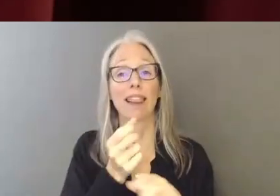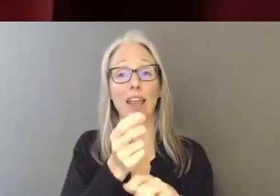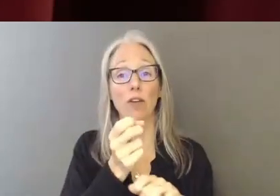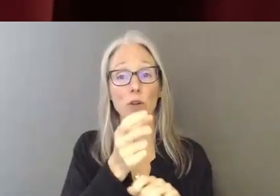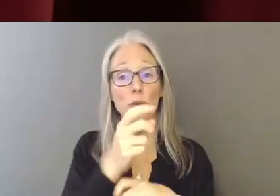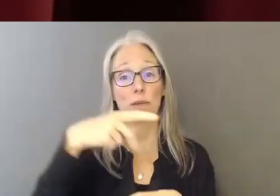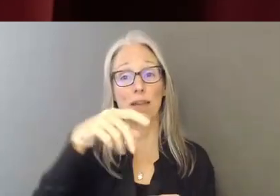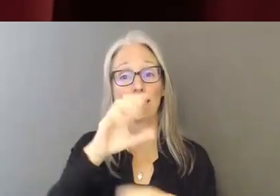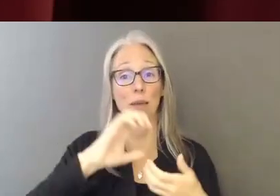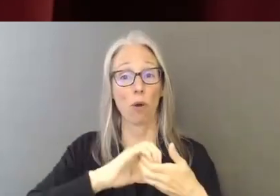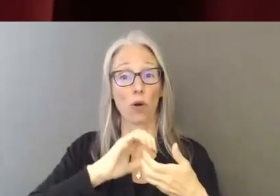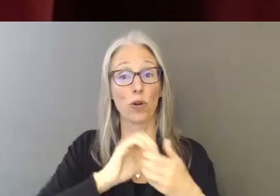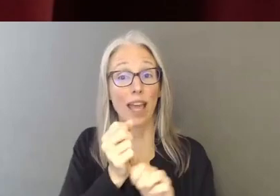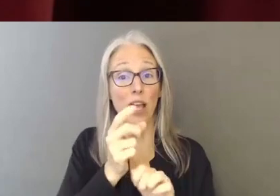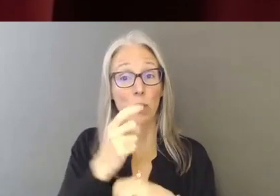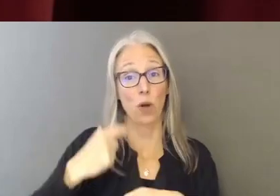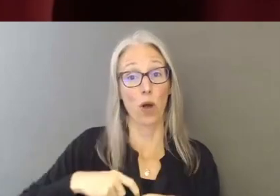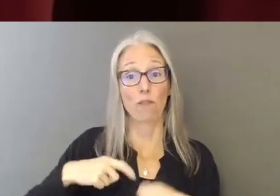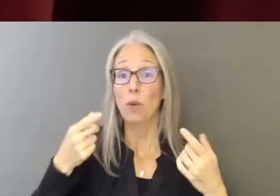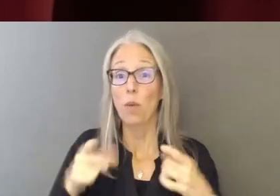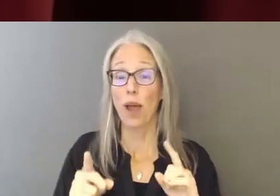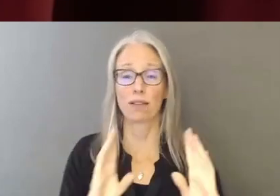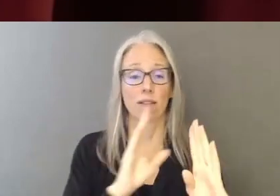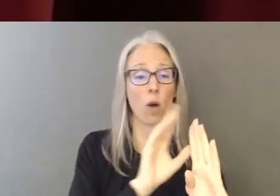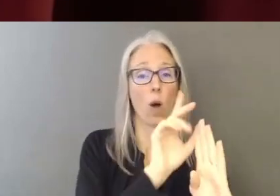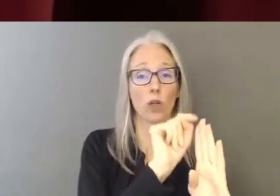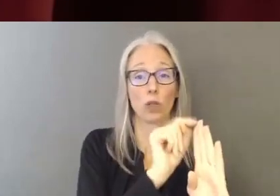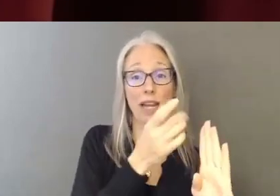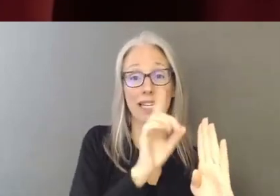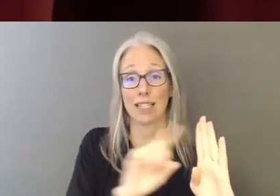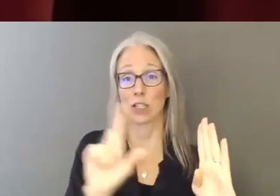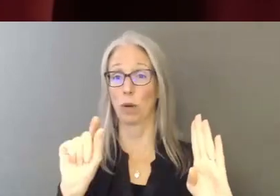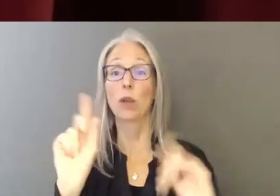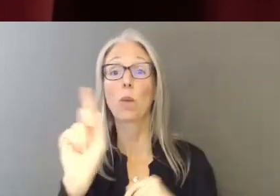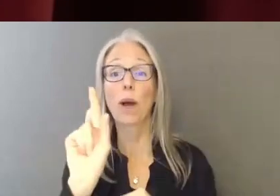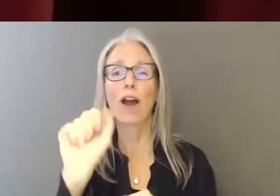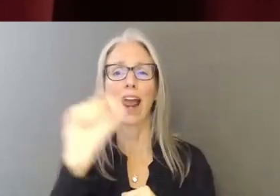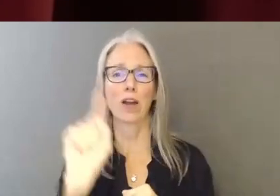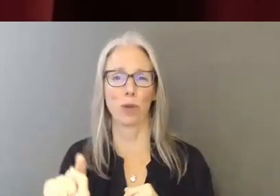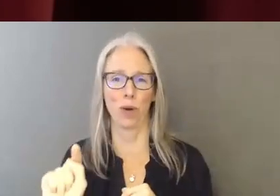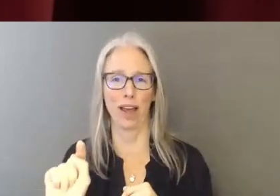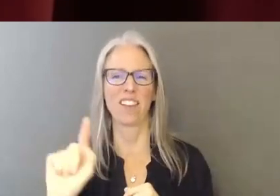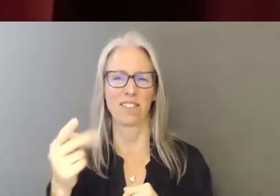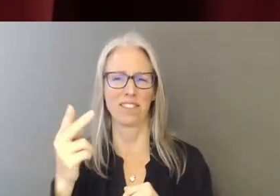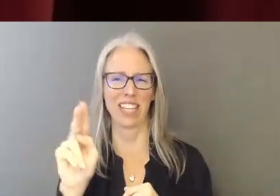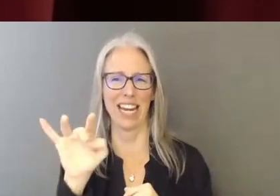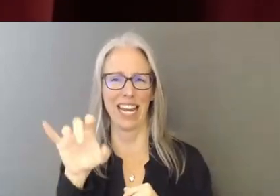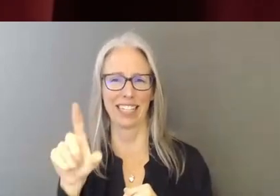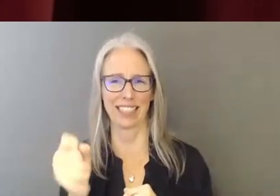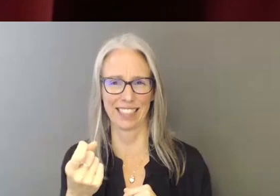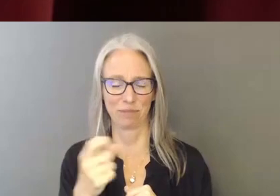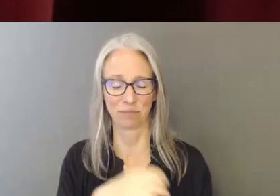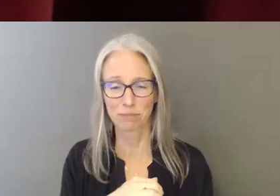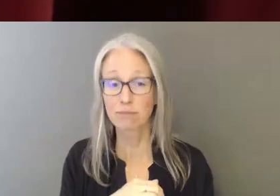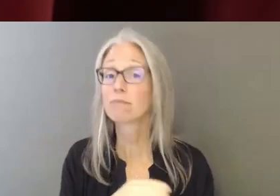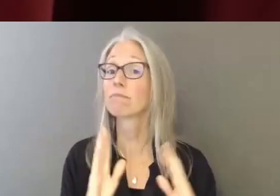Annual Conference is October 18th to 20th in Phoenix, Arizona, offering 2.5